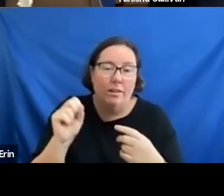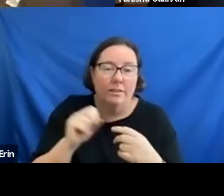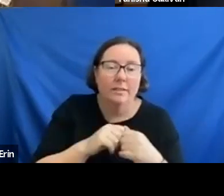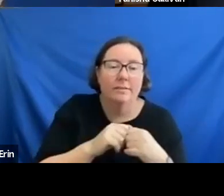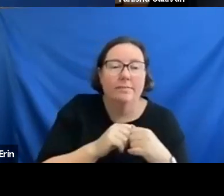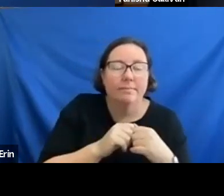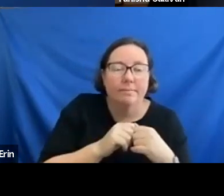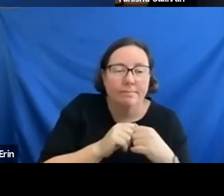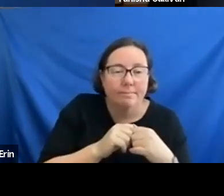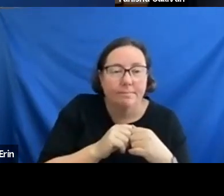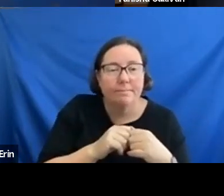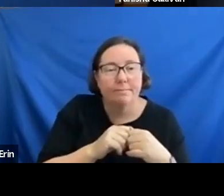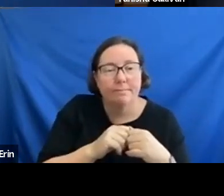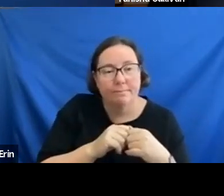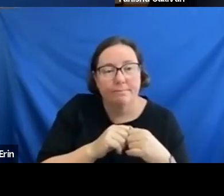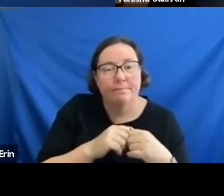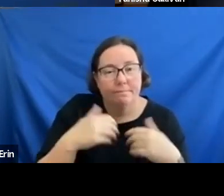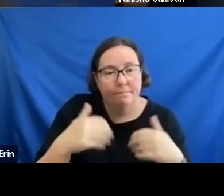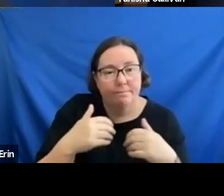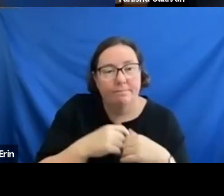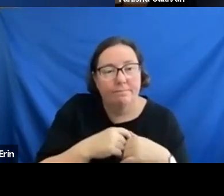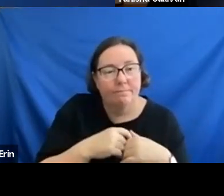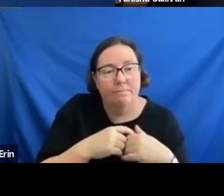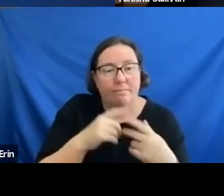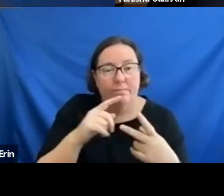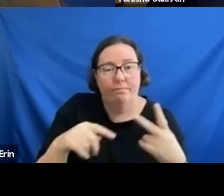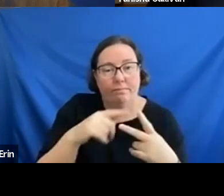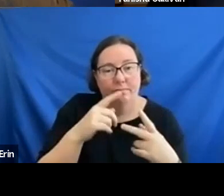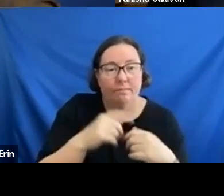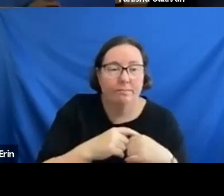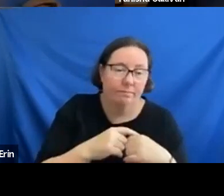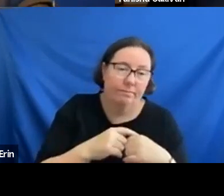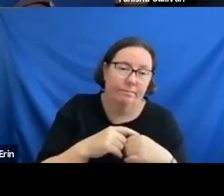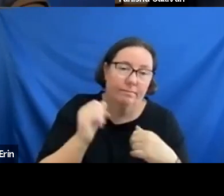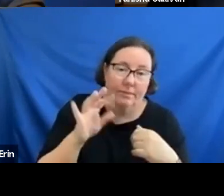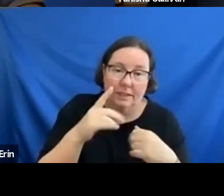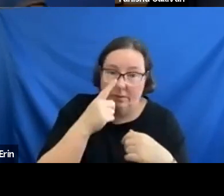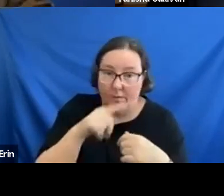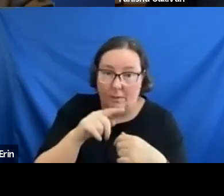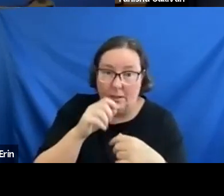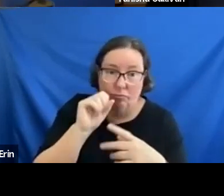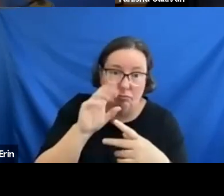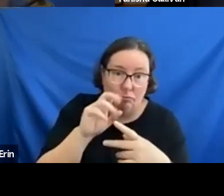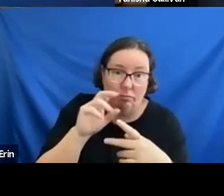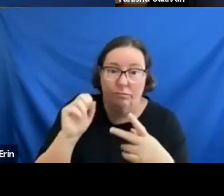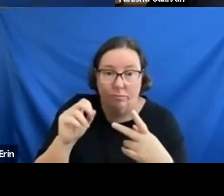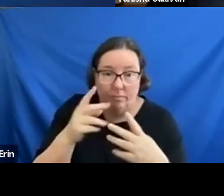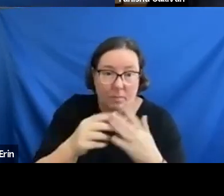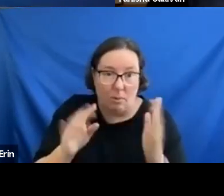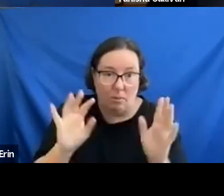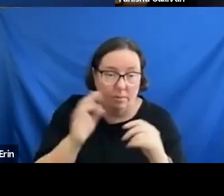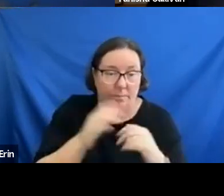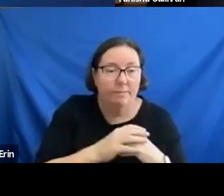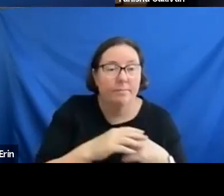so fully provided us. So if you would indulge me in both, just briefly. Right?